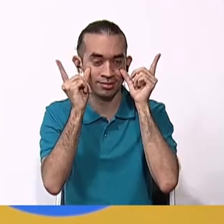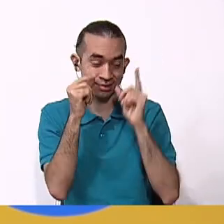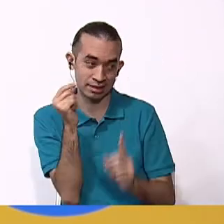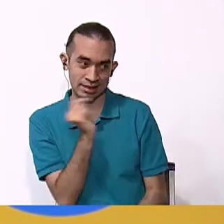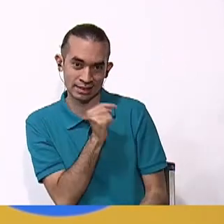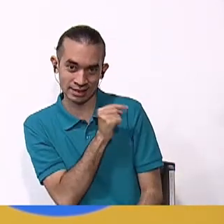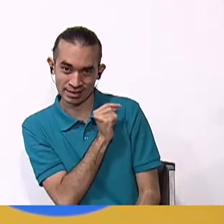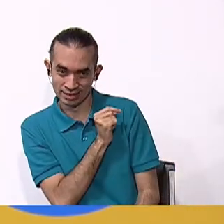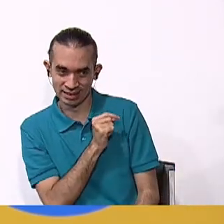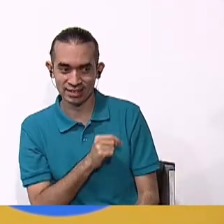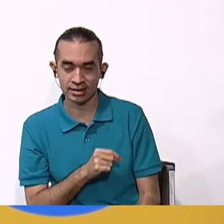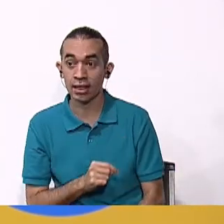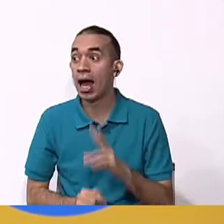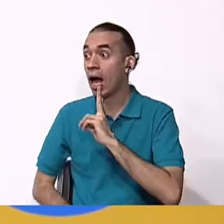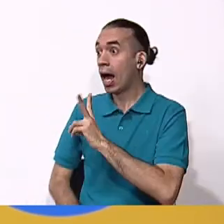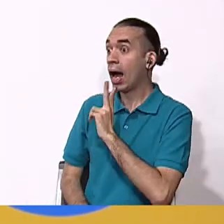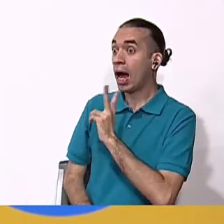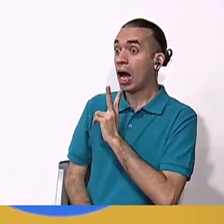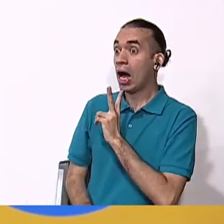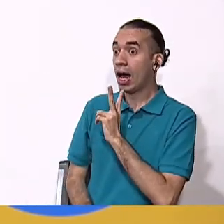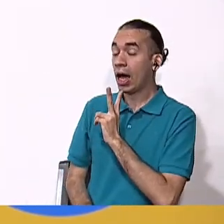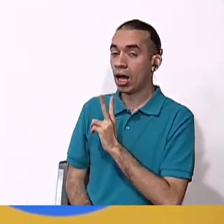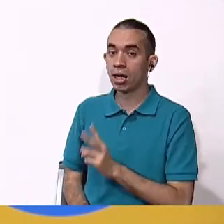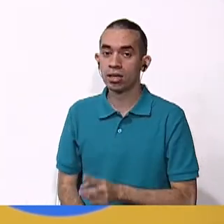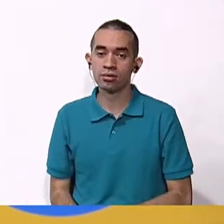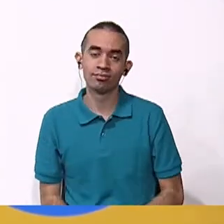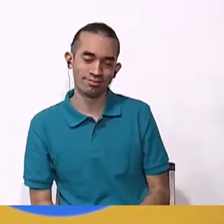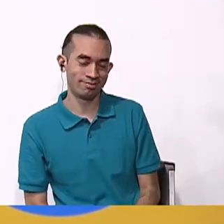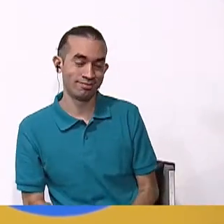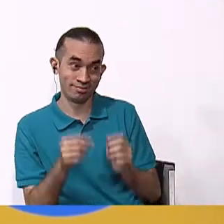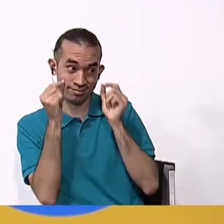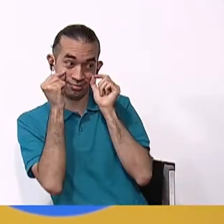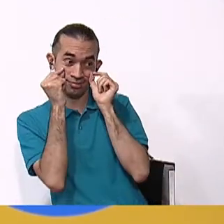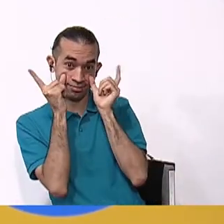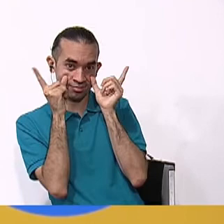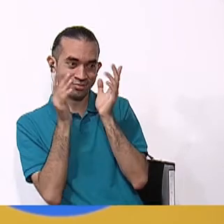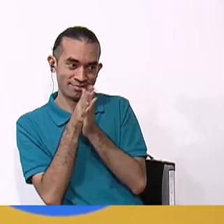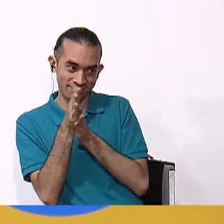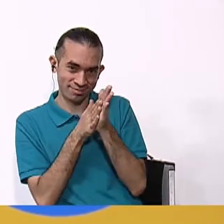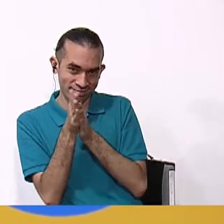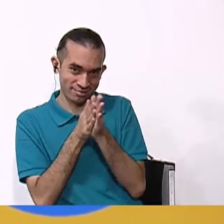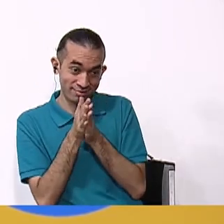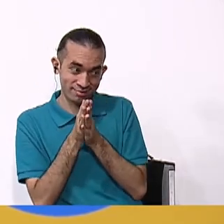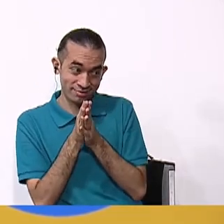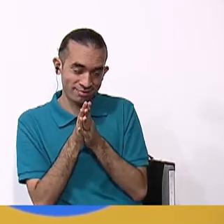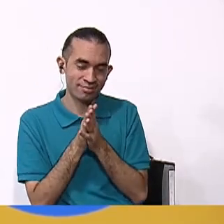Jack. Really? Yes, I have a surprise for